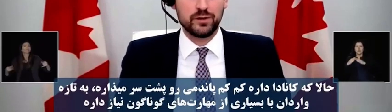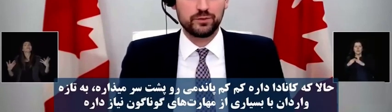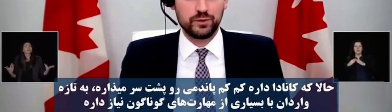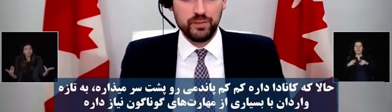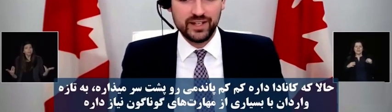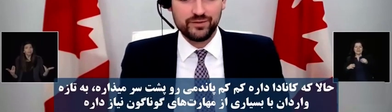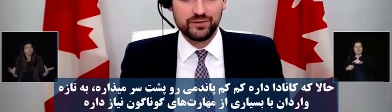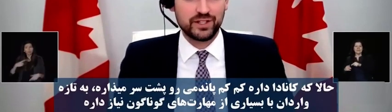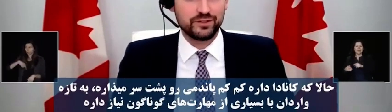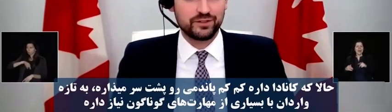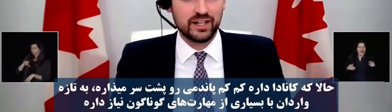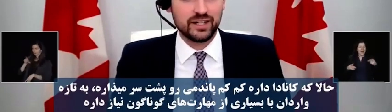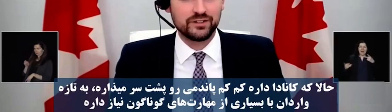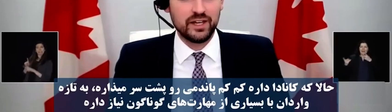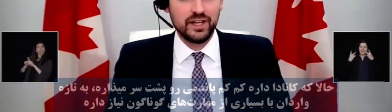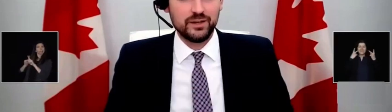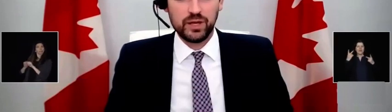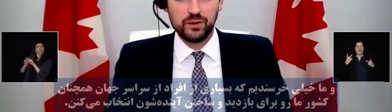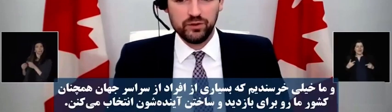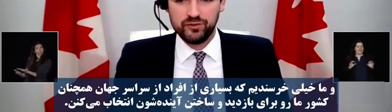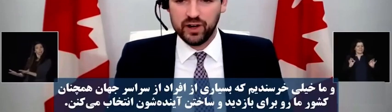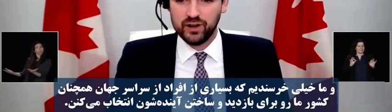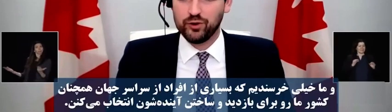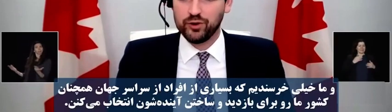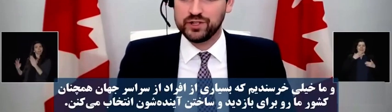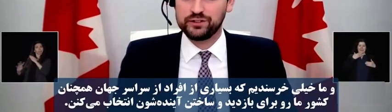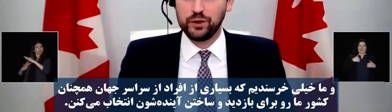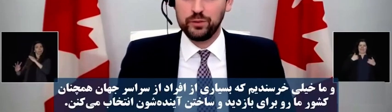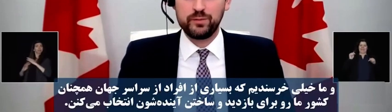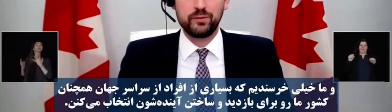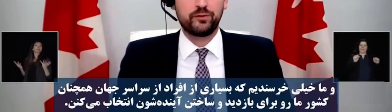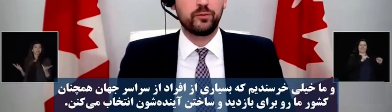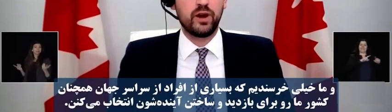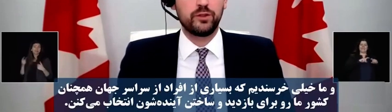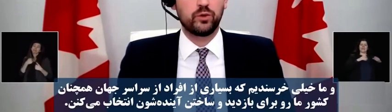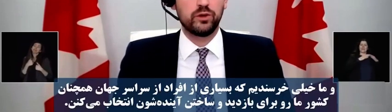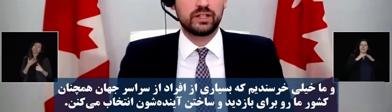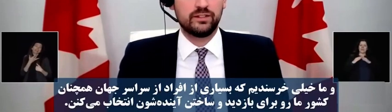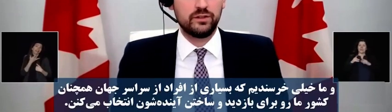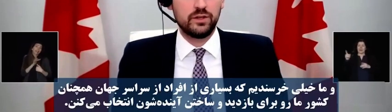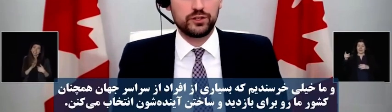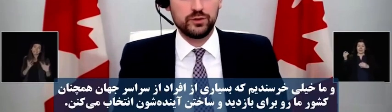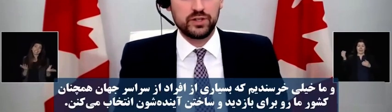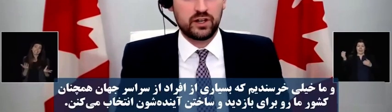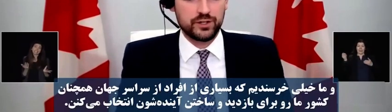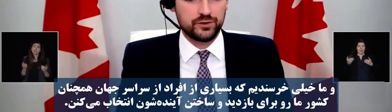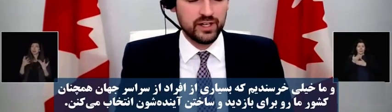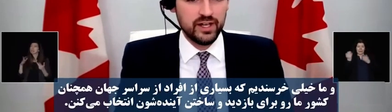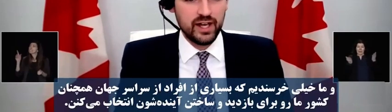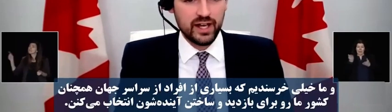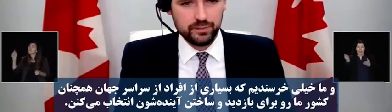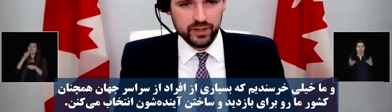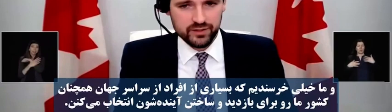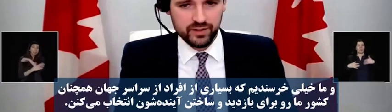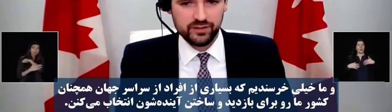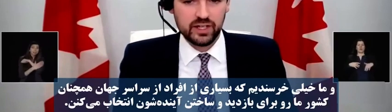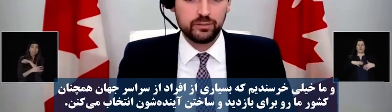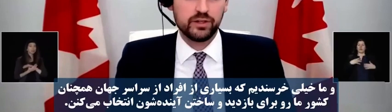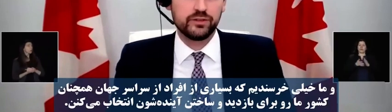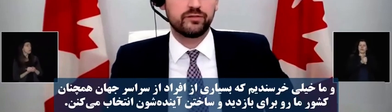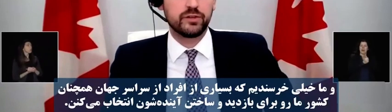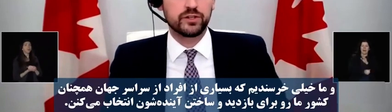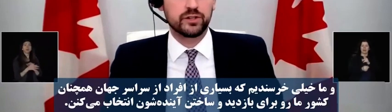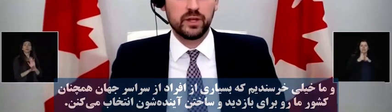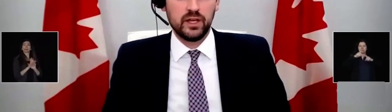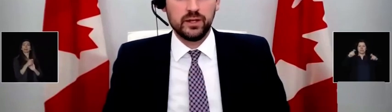need newcomers with many different skills and talents. And we're very fortunate that so many people from around the world continue to choose our country as a place to visit